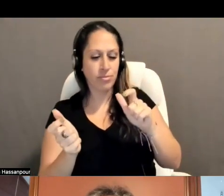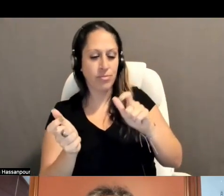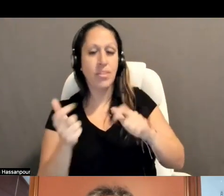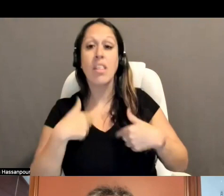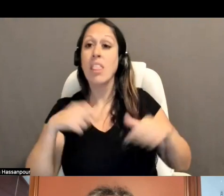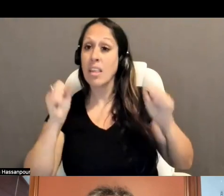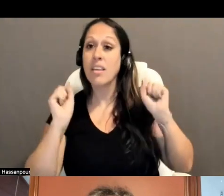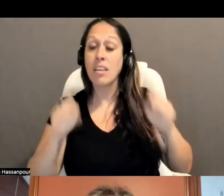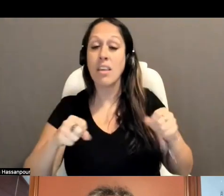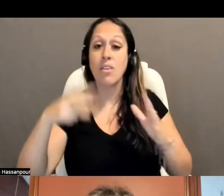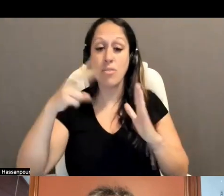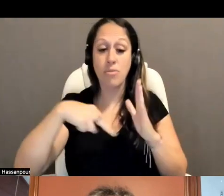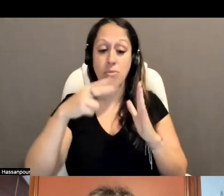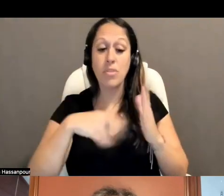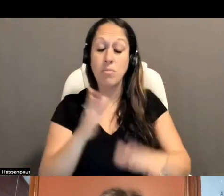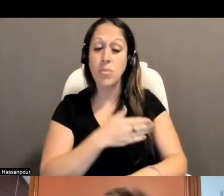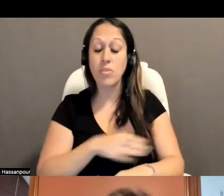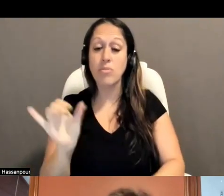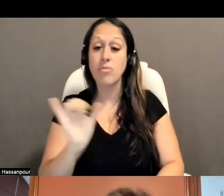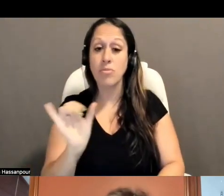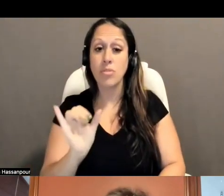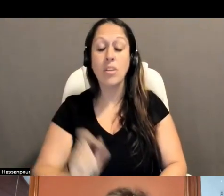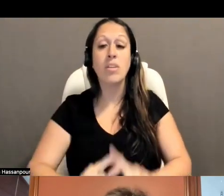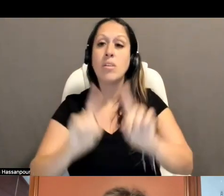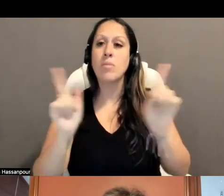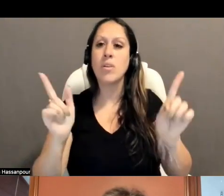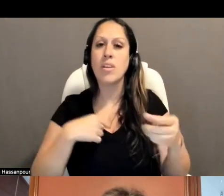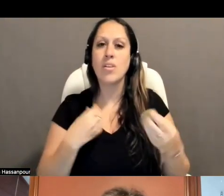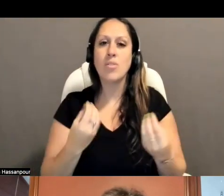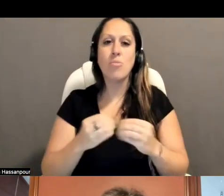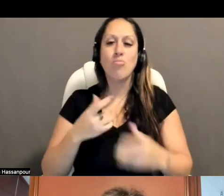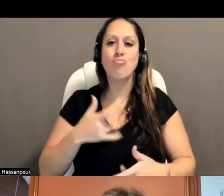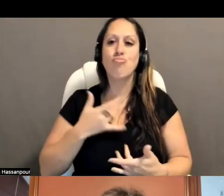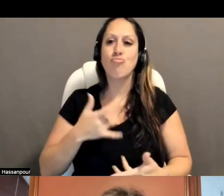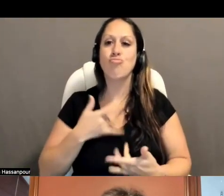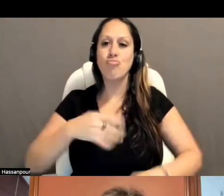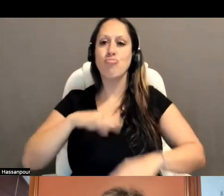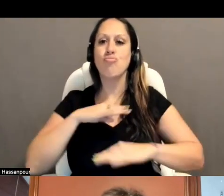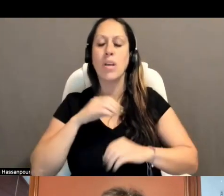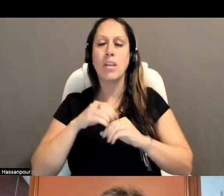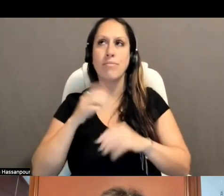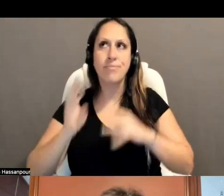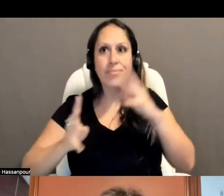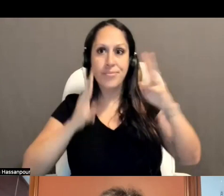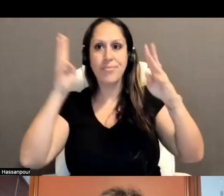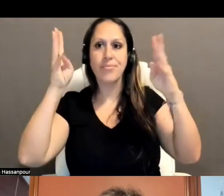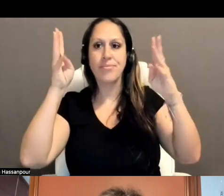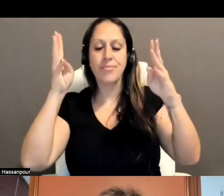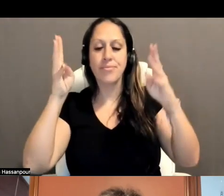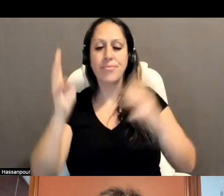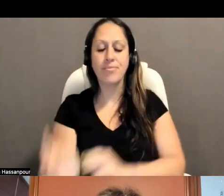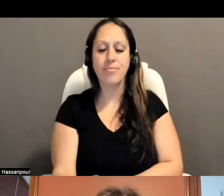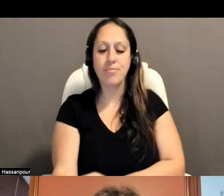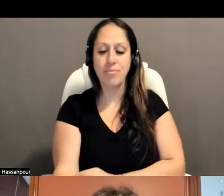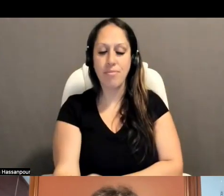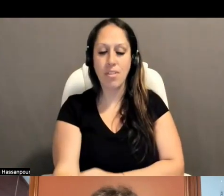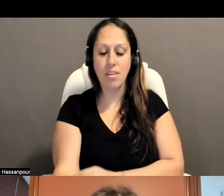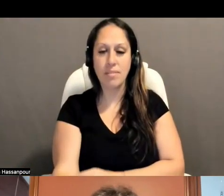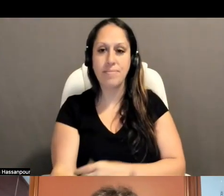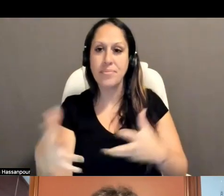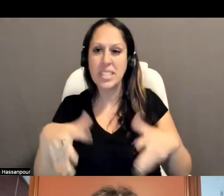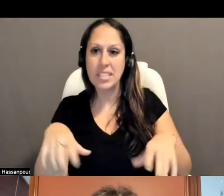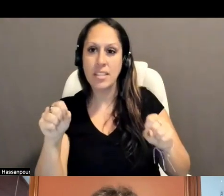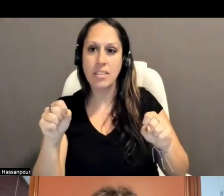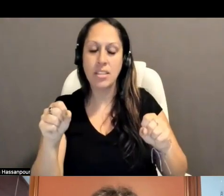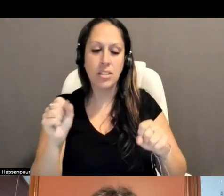I can read music, but I'm more at home in improvising and, taking